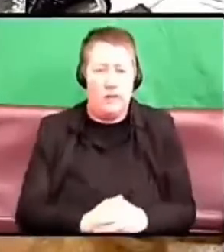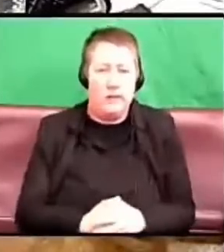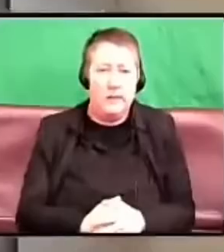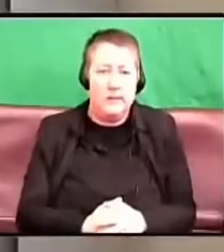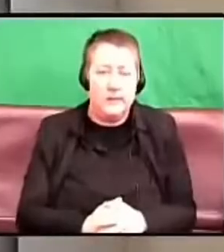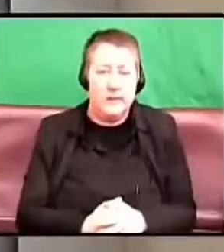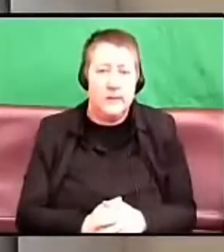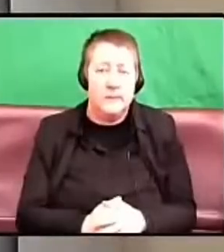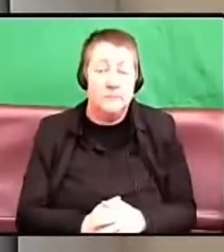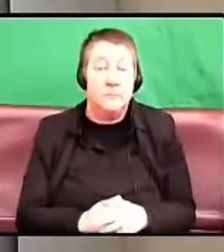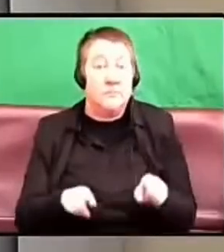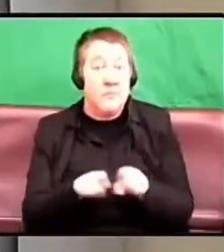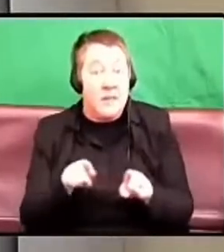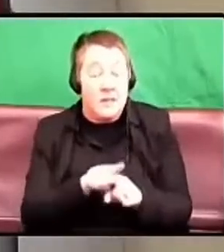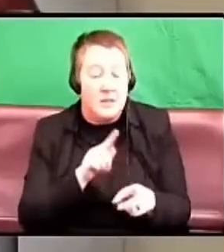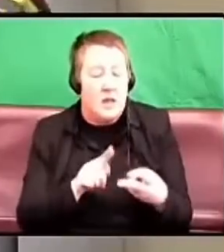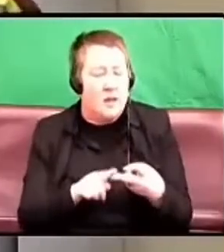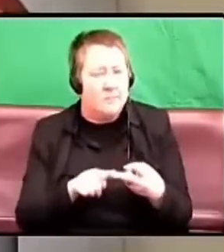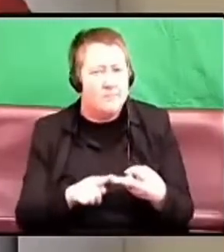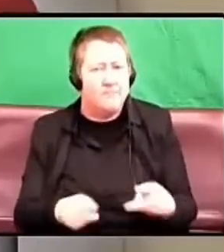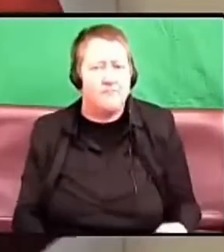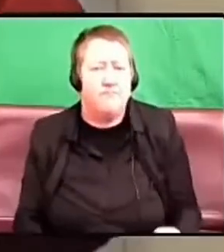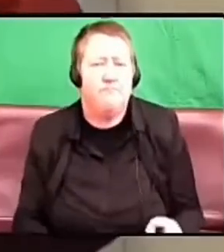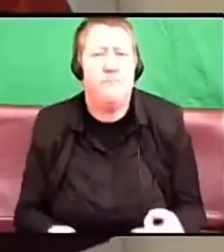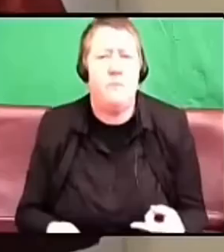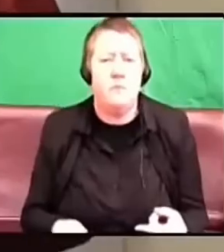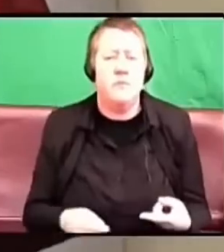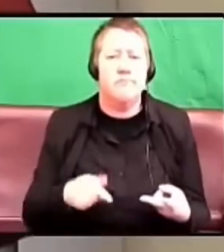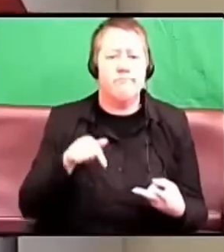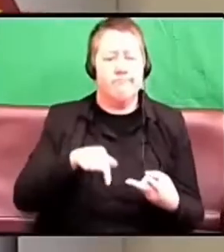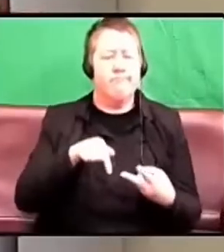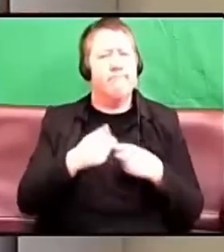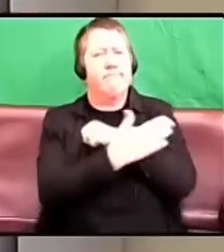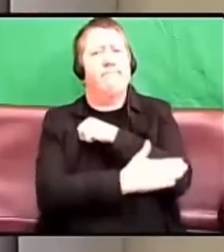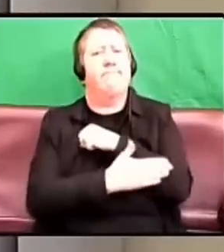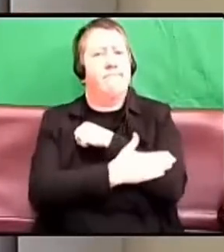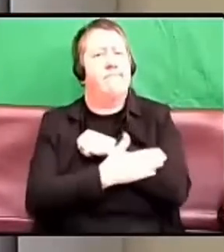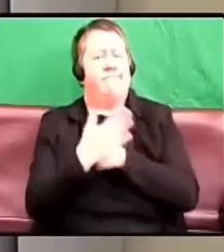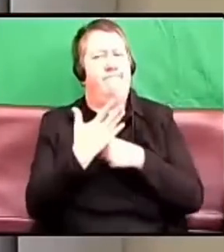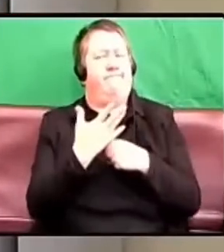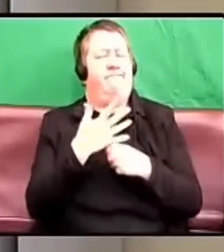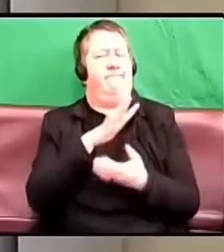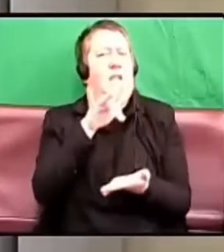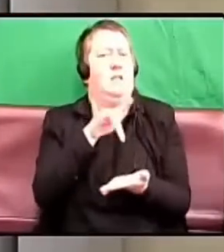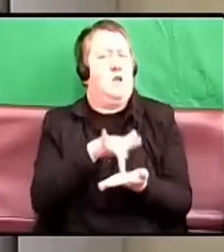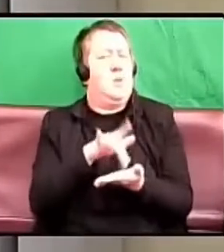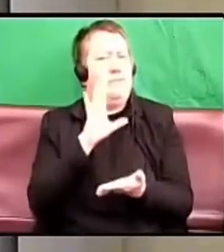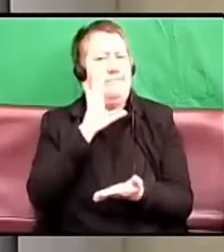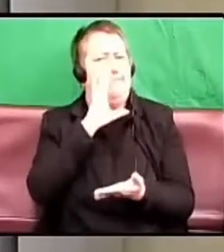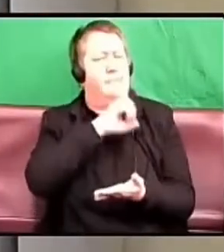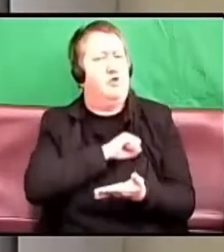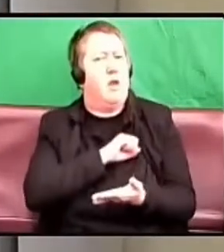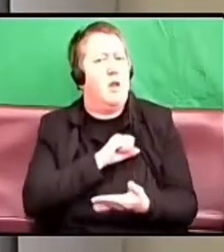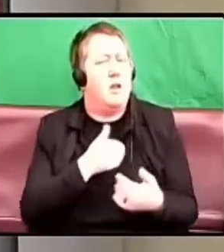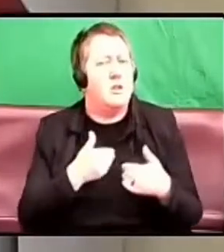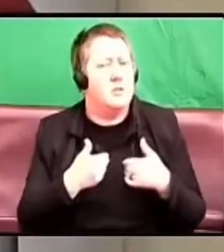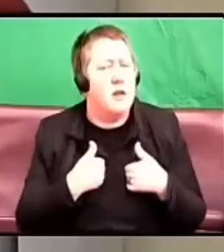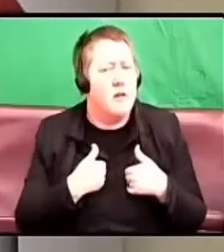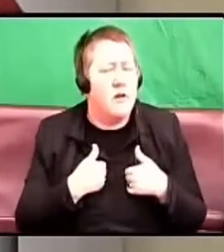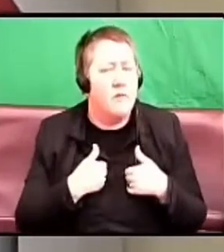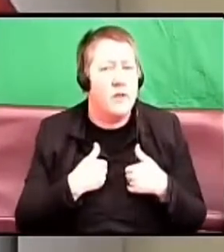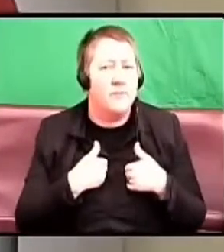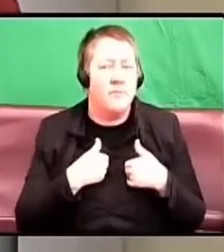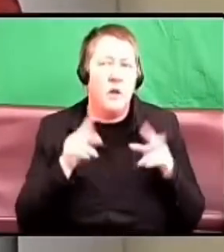On top of that, we have a peculiar situation in this country in which we have